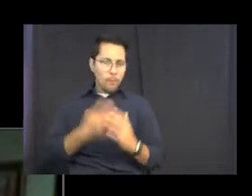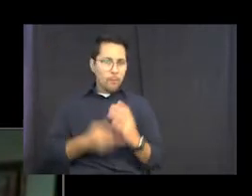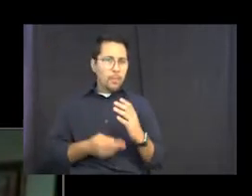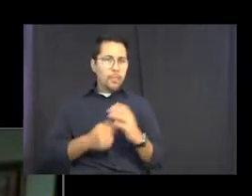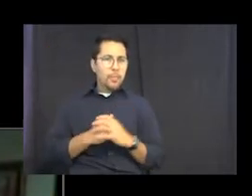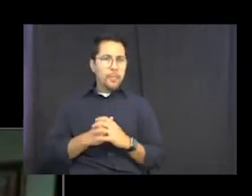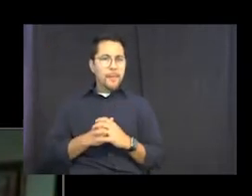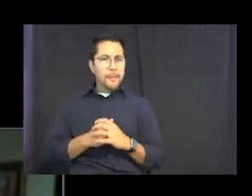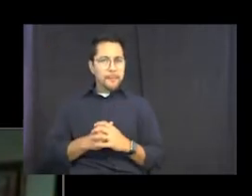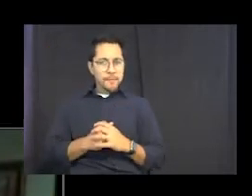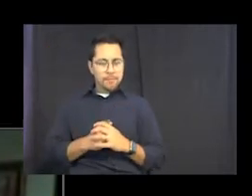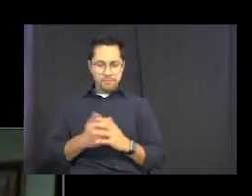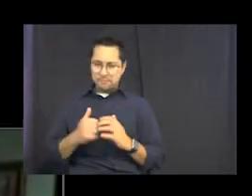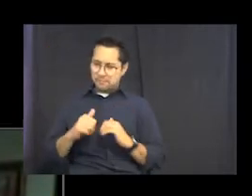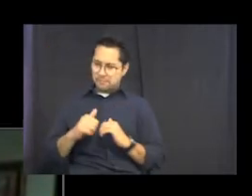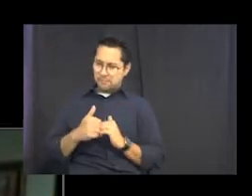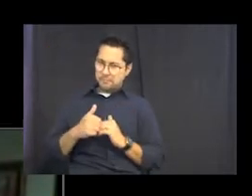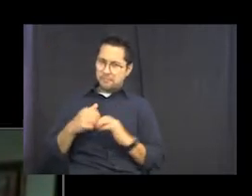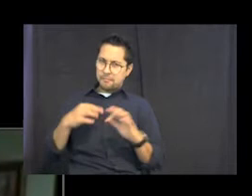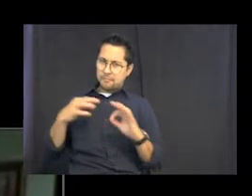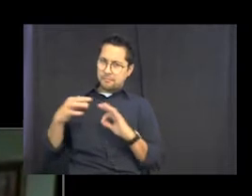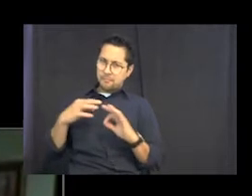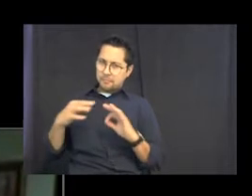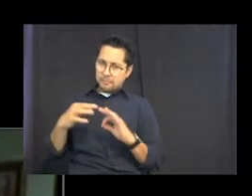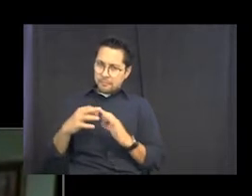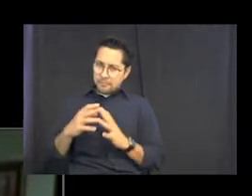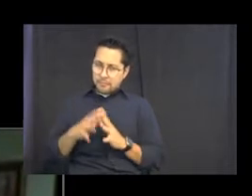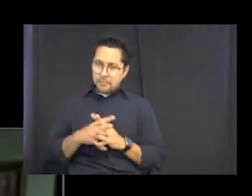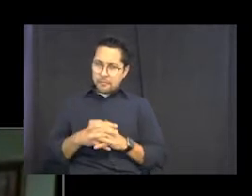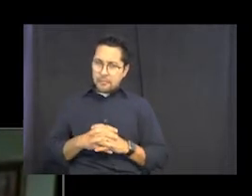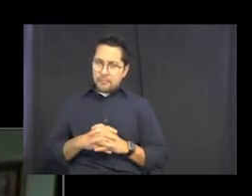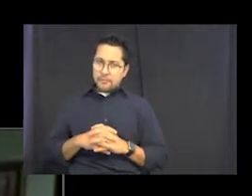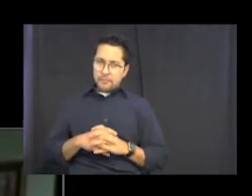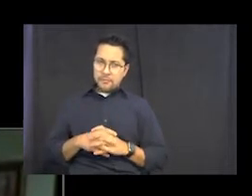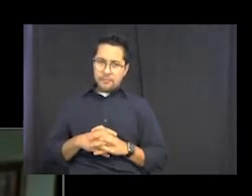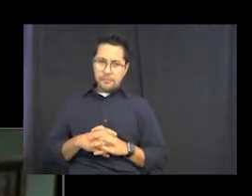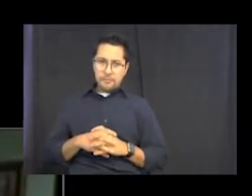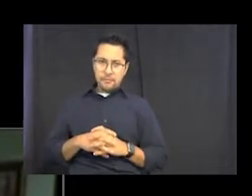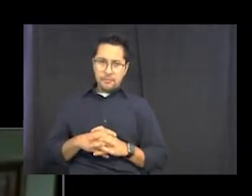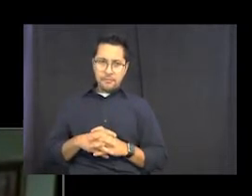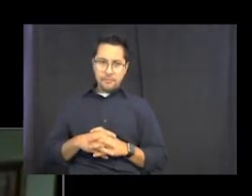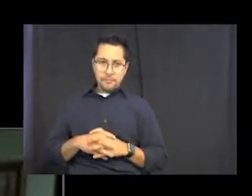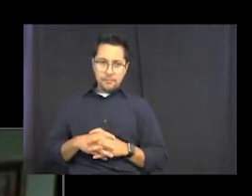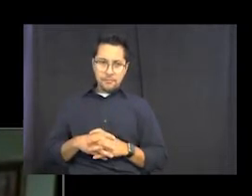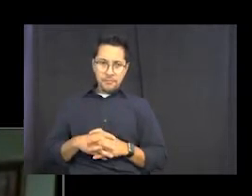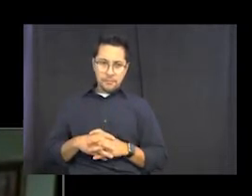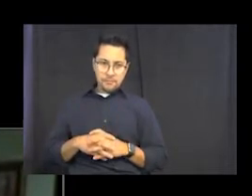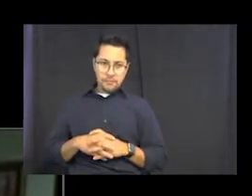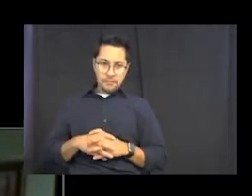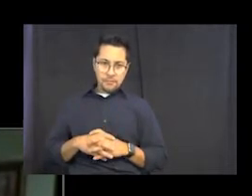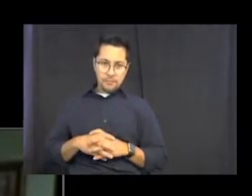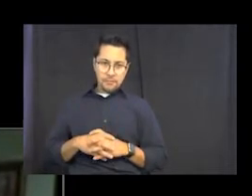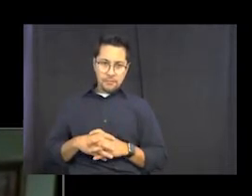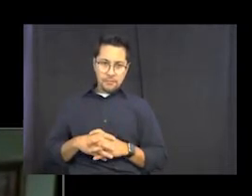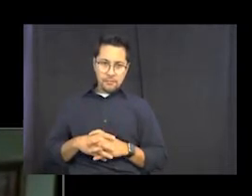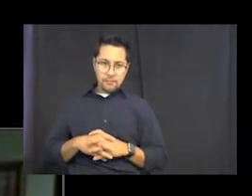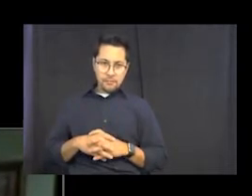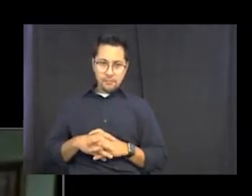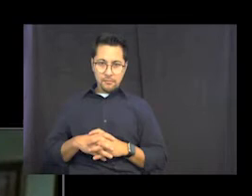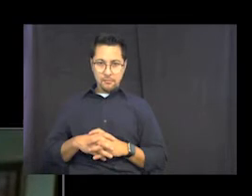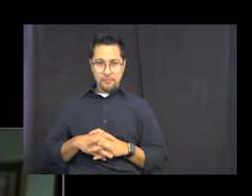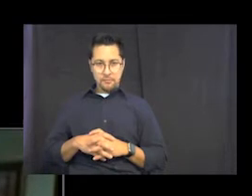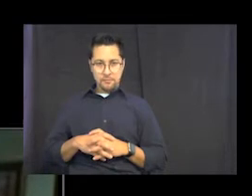How do I explain what I need? Right there. No, this